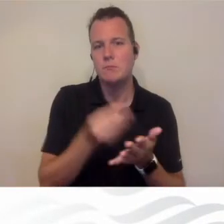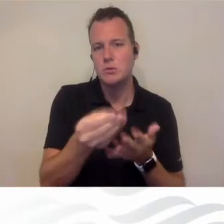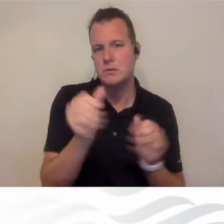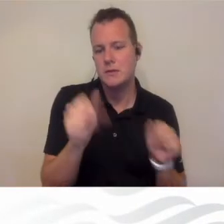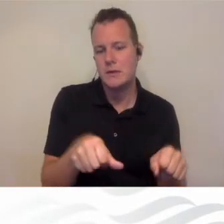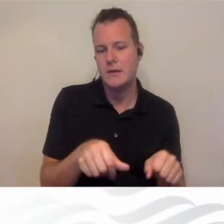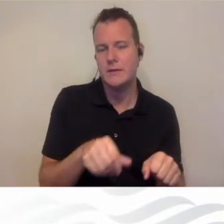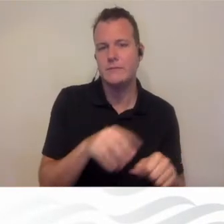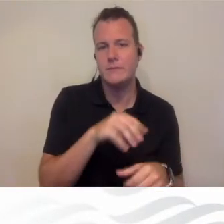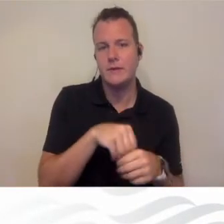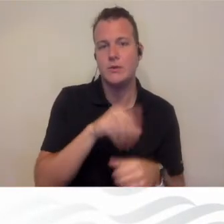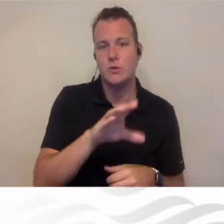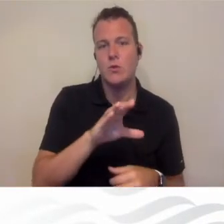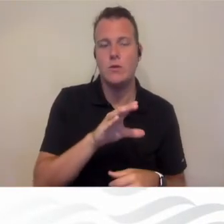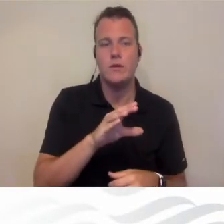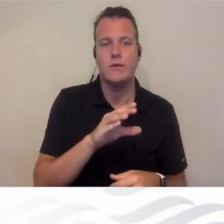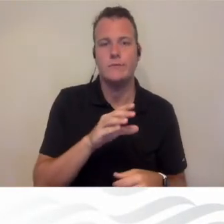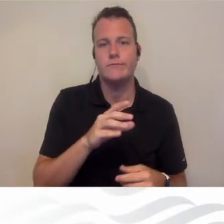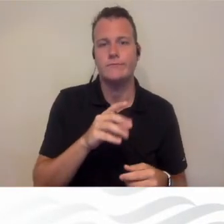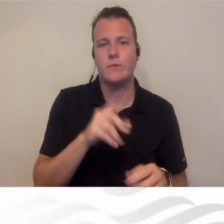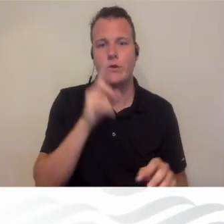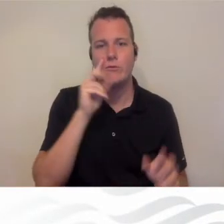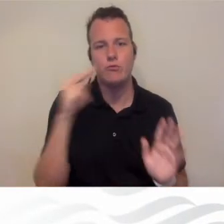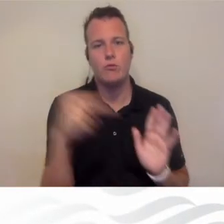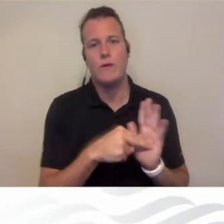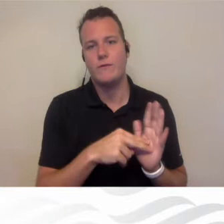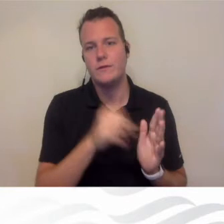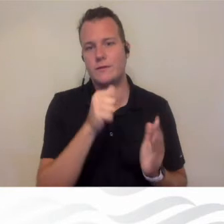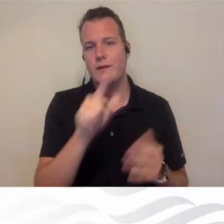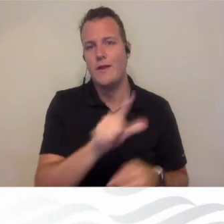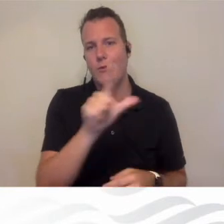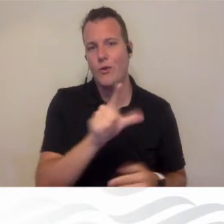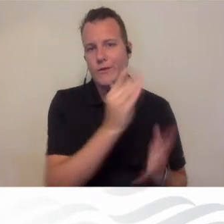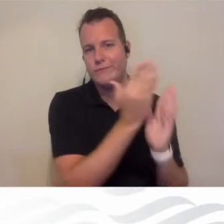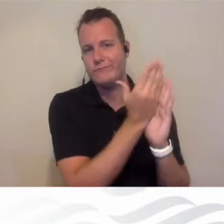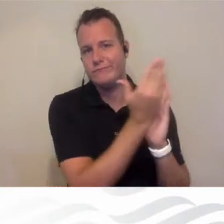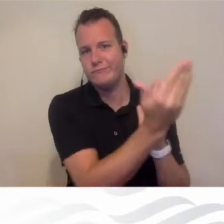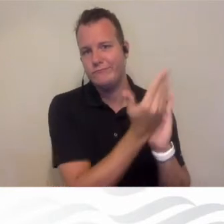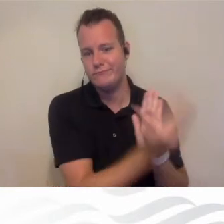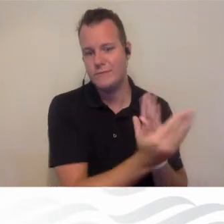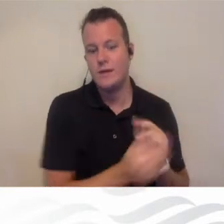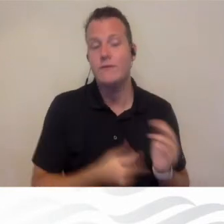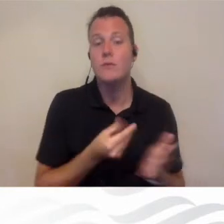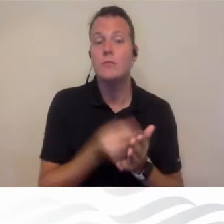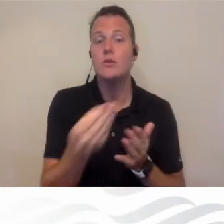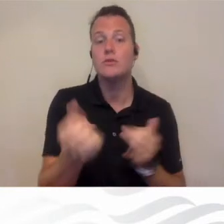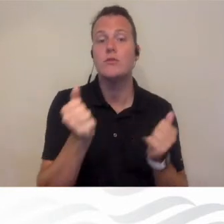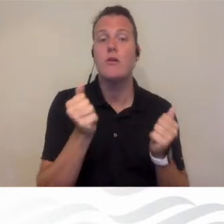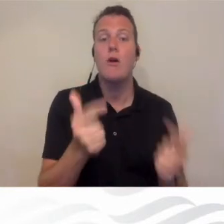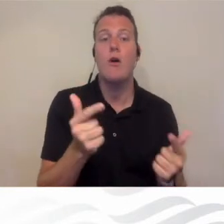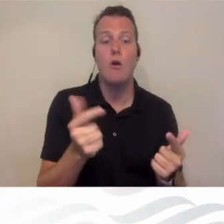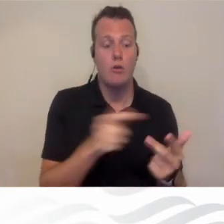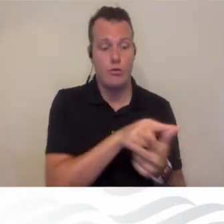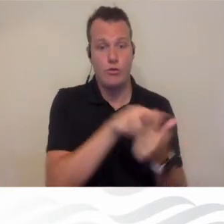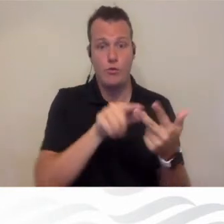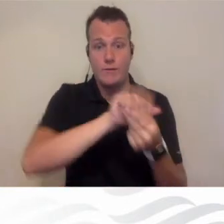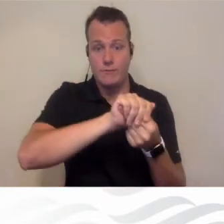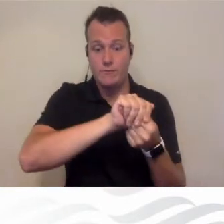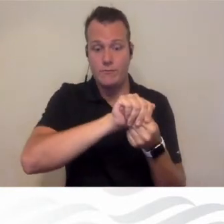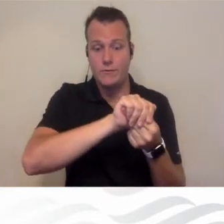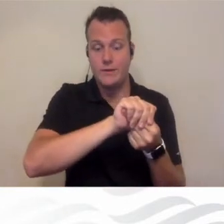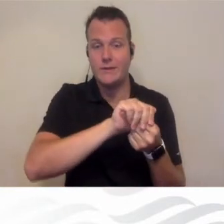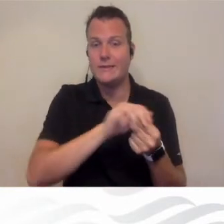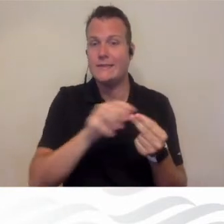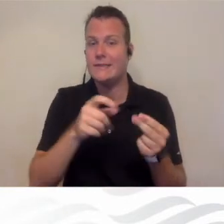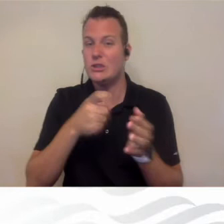your reference library. If you purchase all 3, it's usually to the tune of, and hold on to your